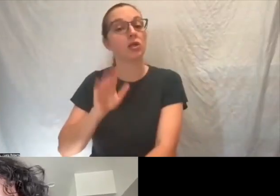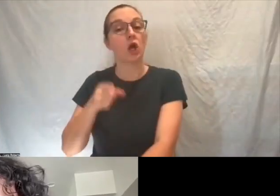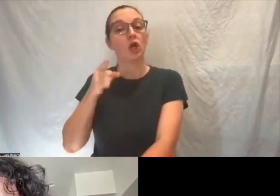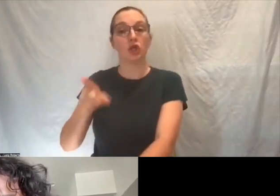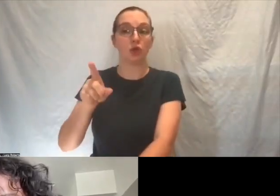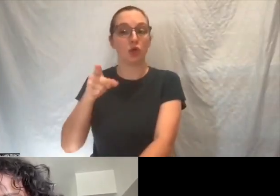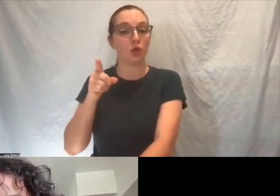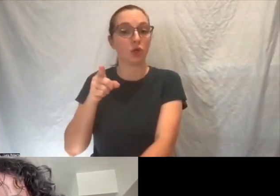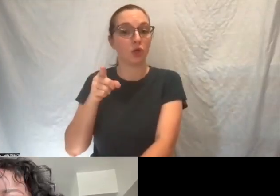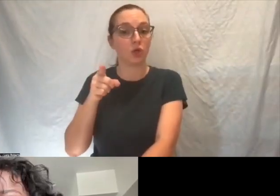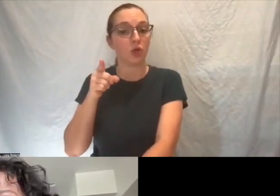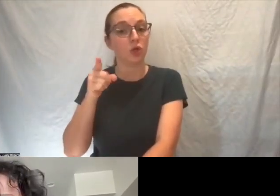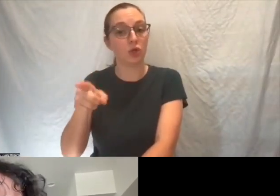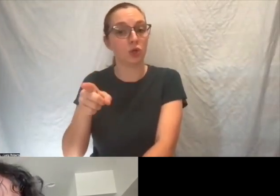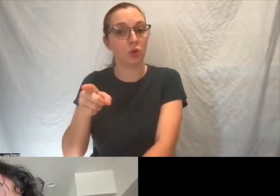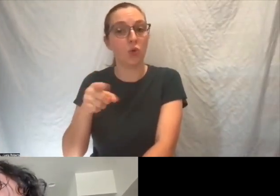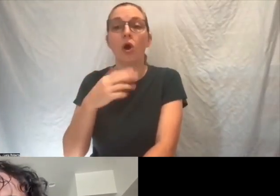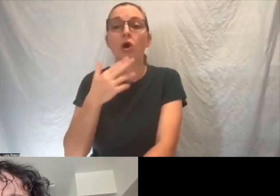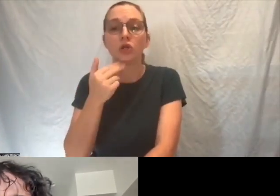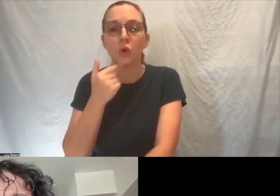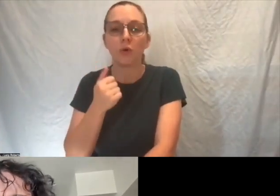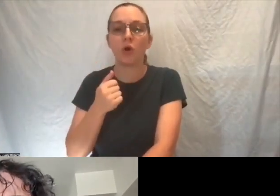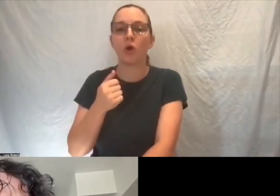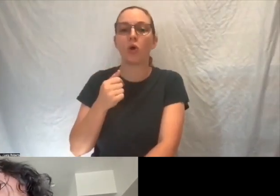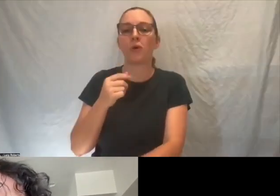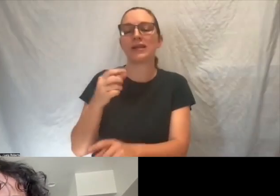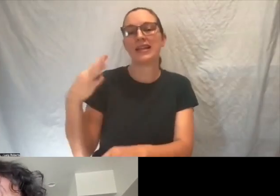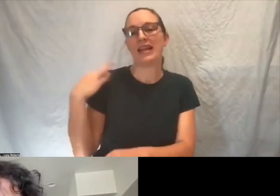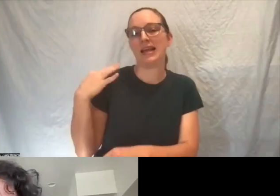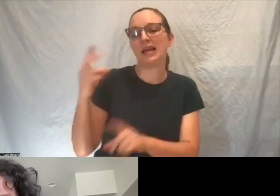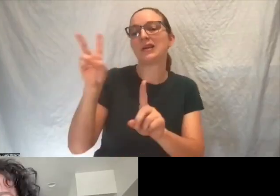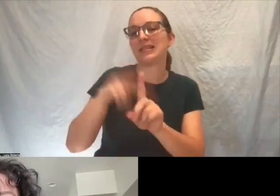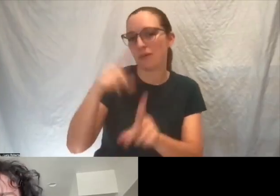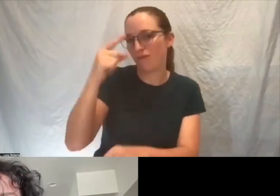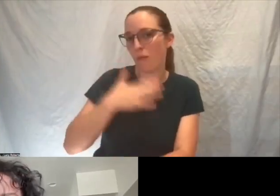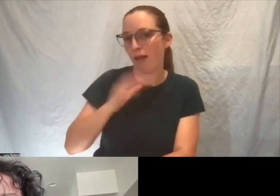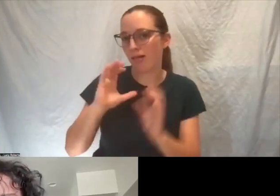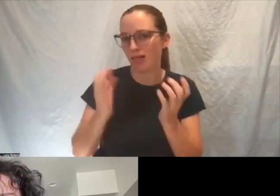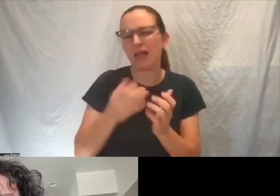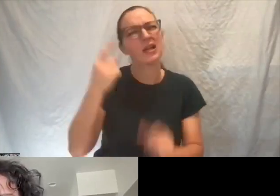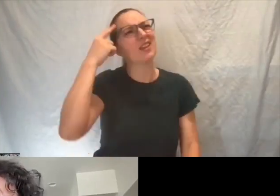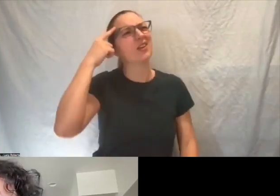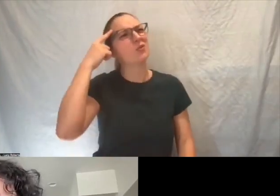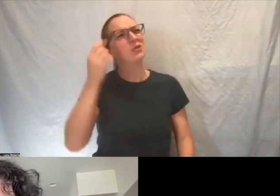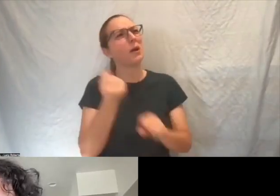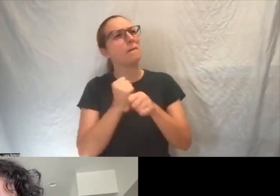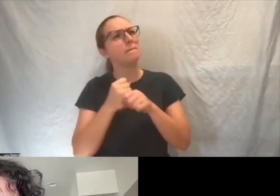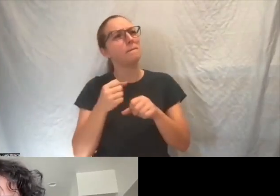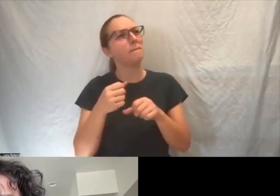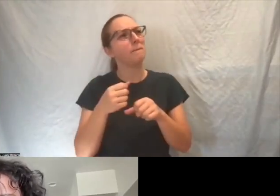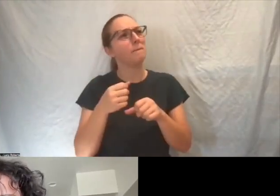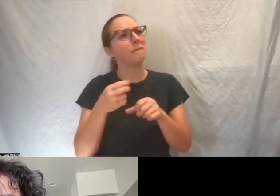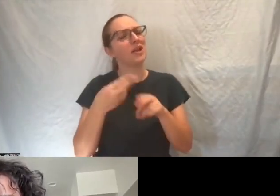my classes. The prompt, I believe, was creating a short video with little to no